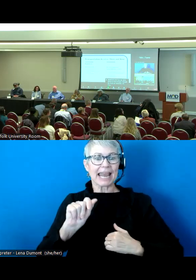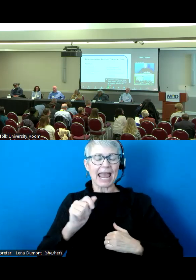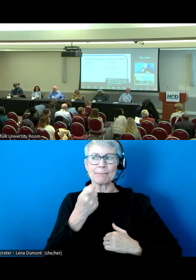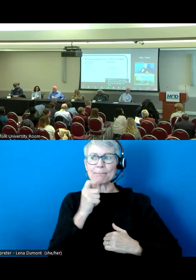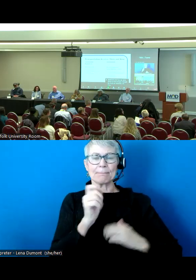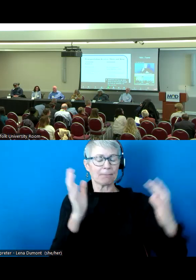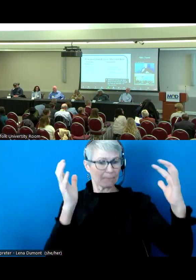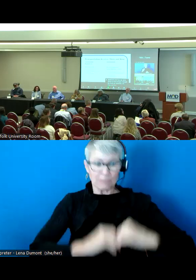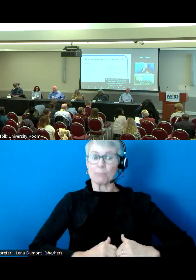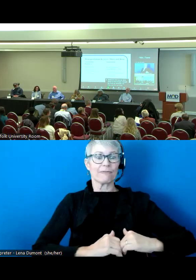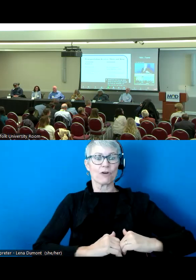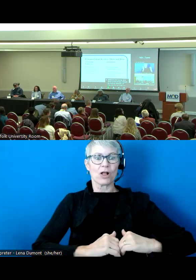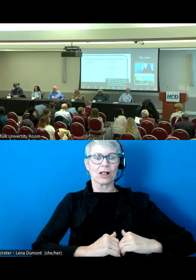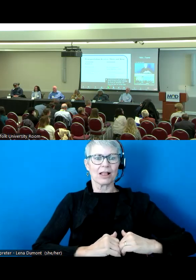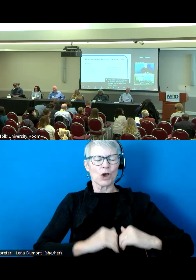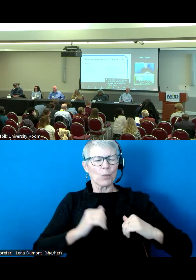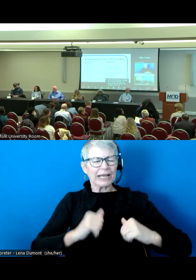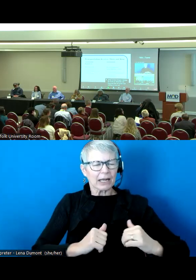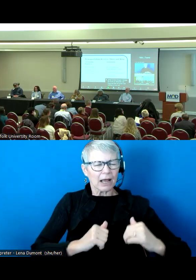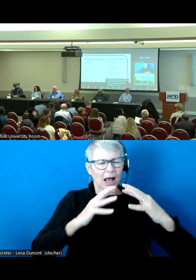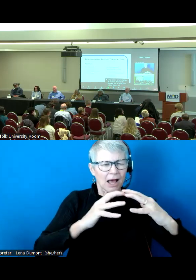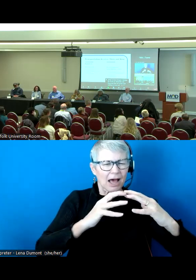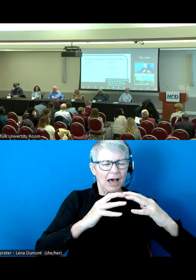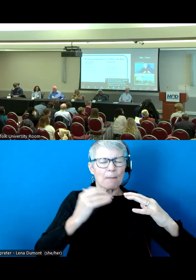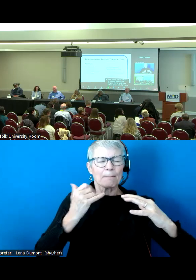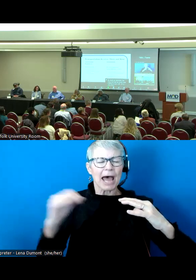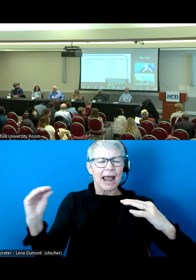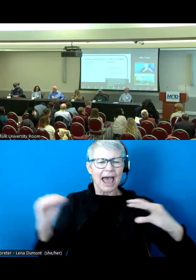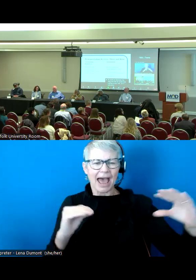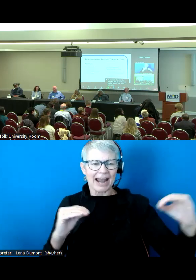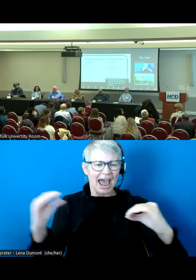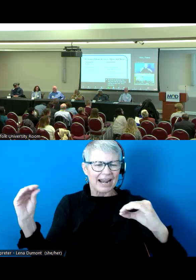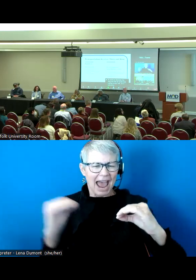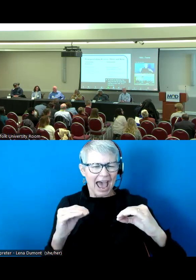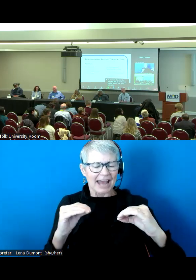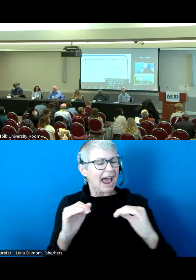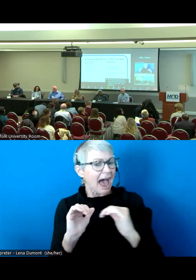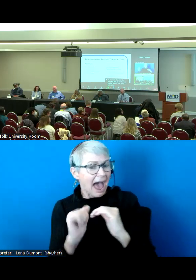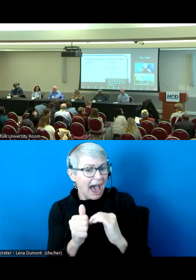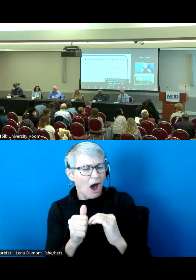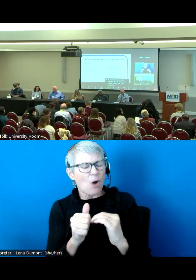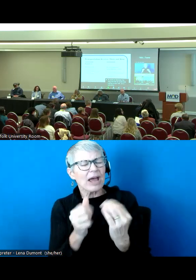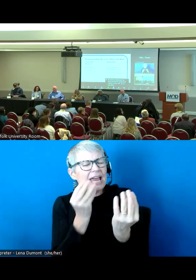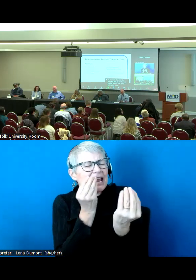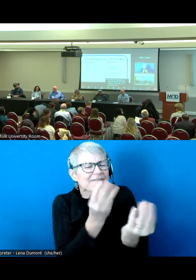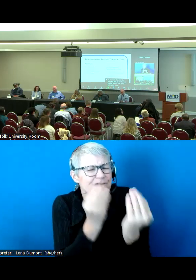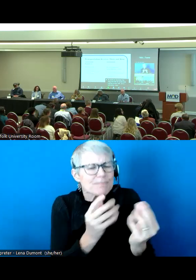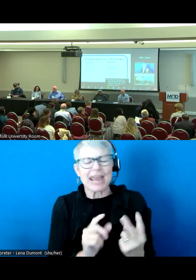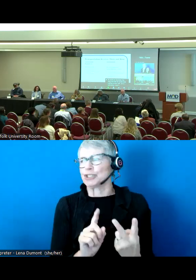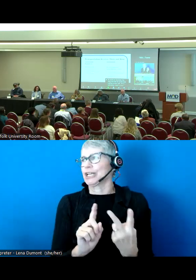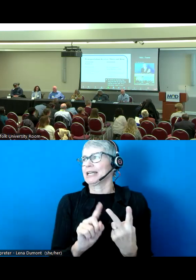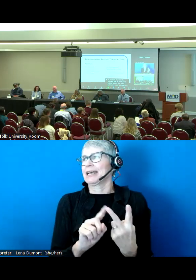I think in summation, anger is where you start, but advocacy and